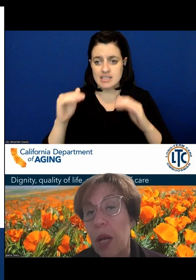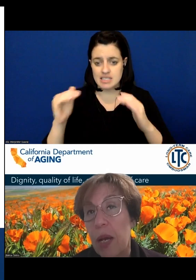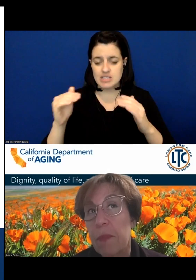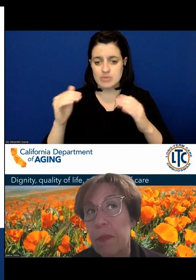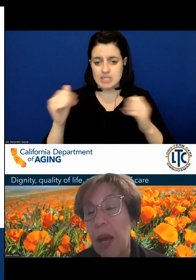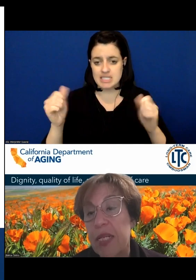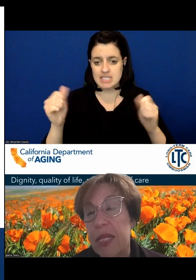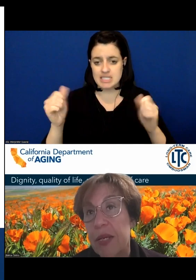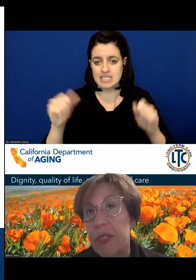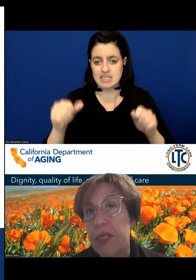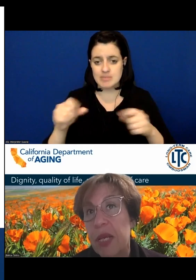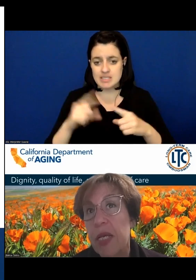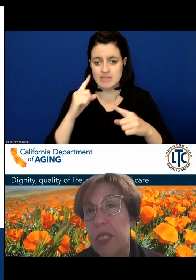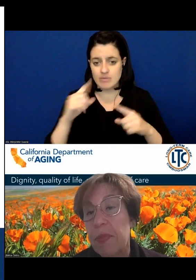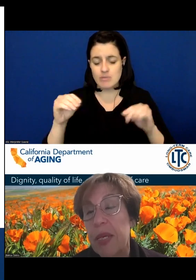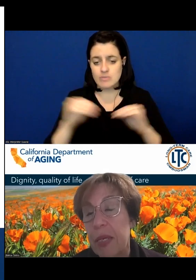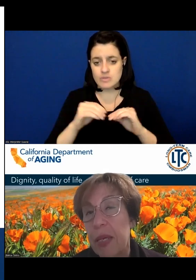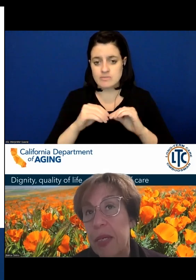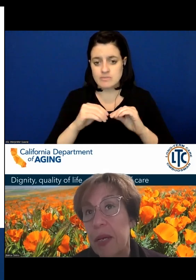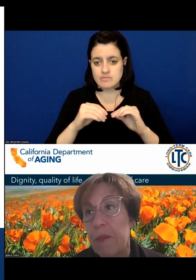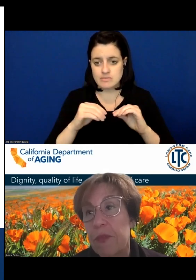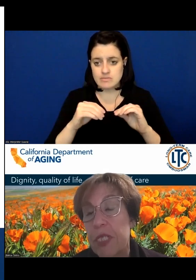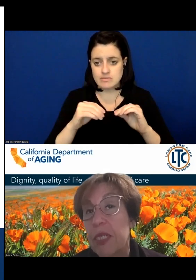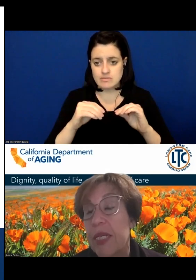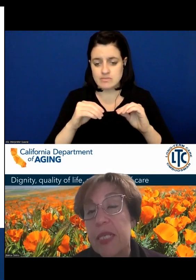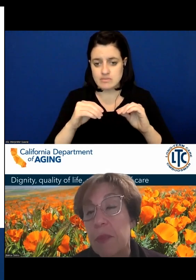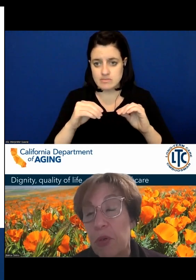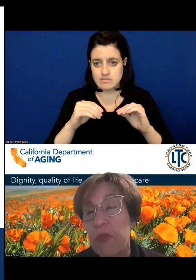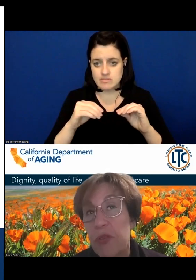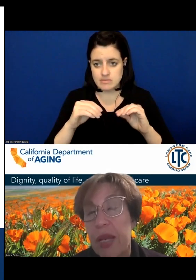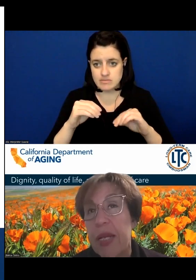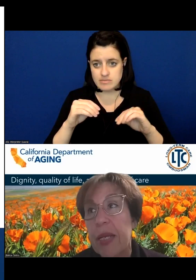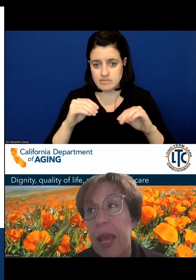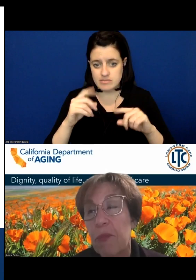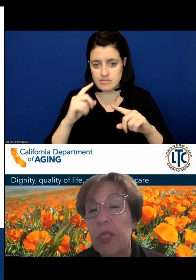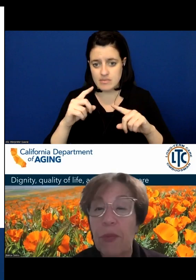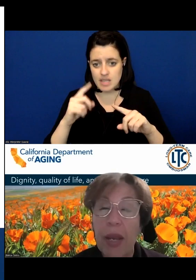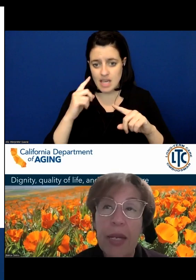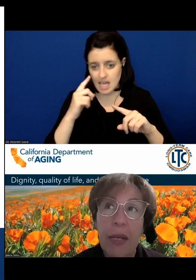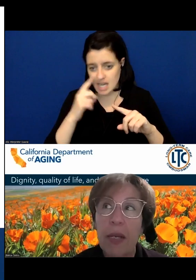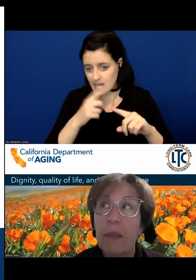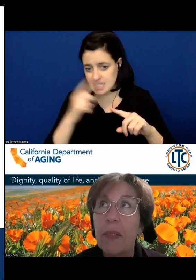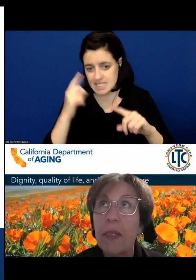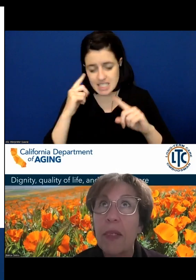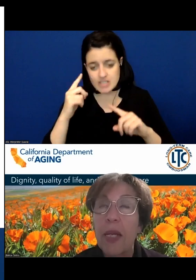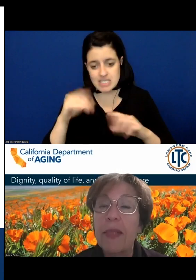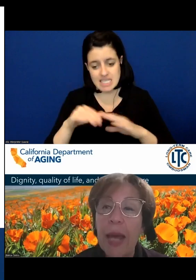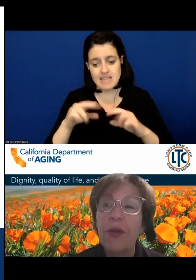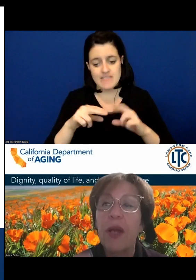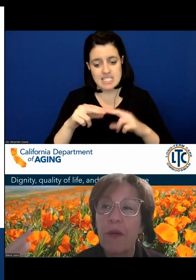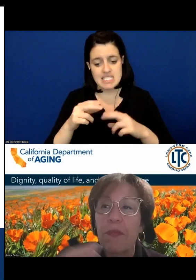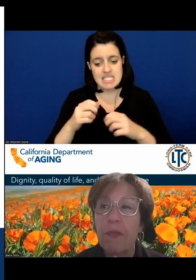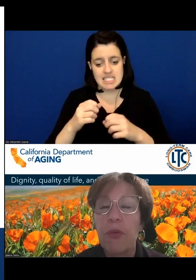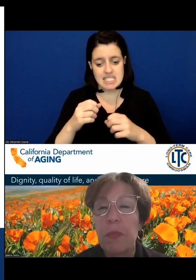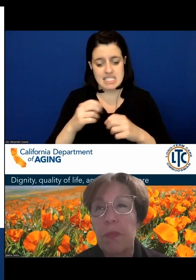more eyes and ears to be in facilities, and improving training, and really creating a